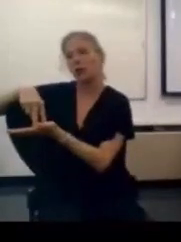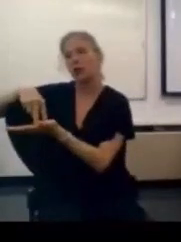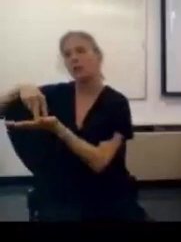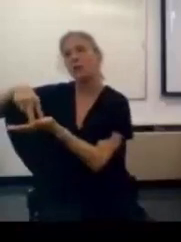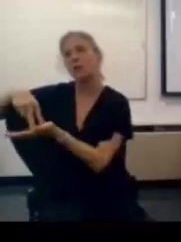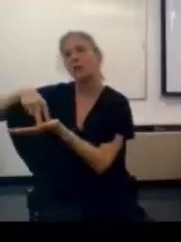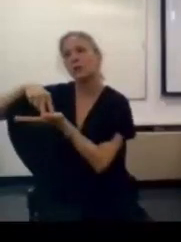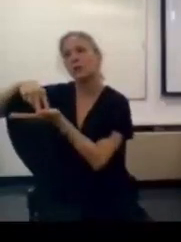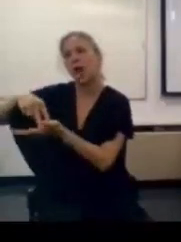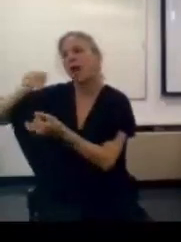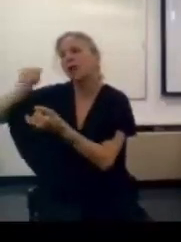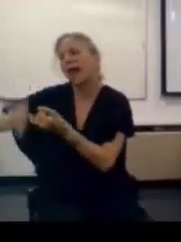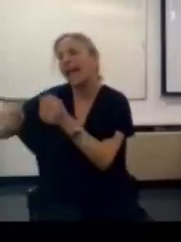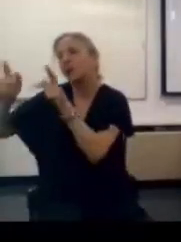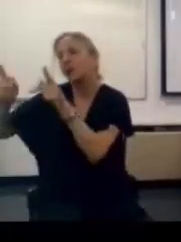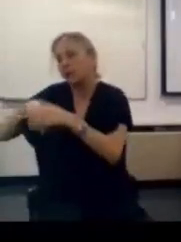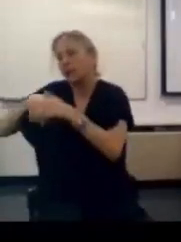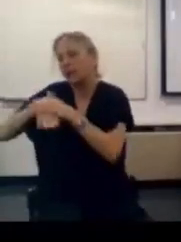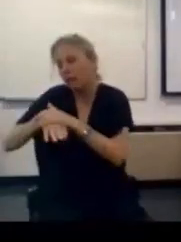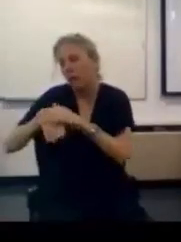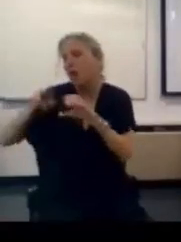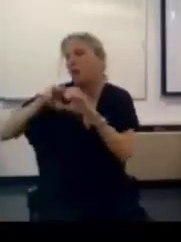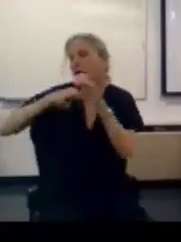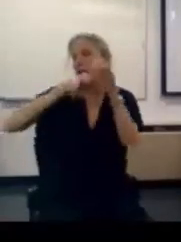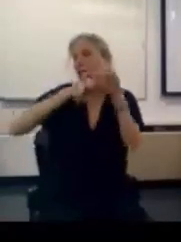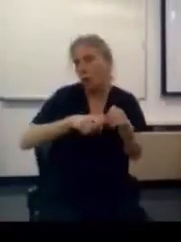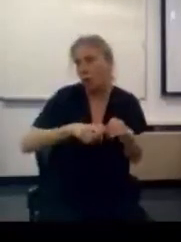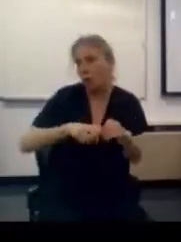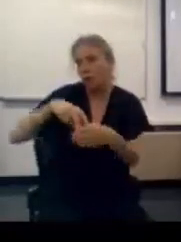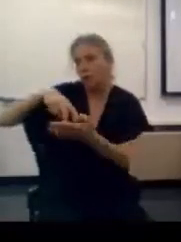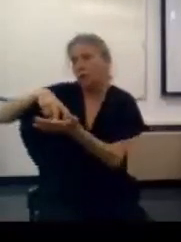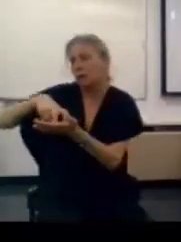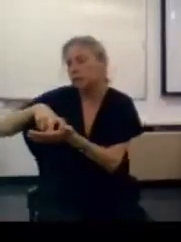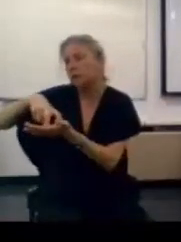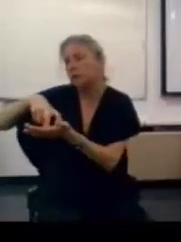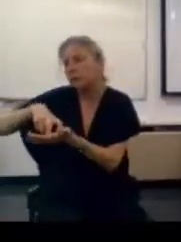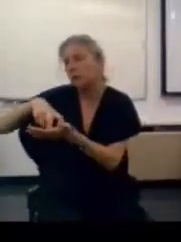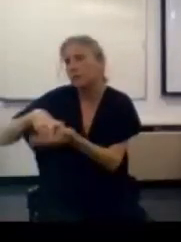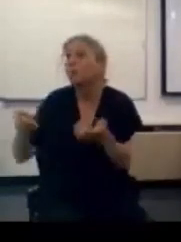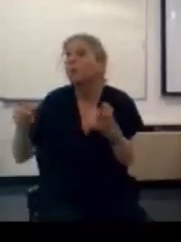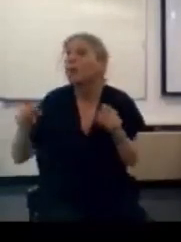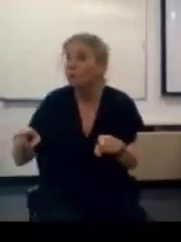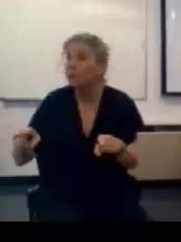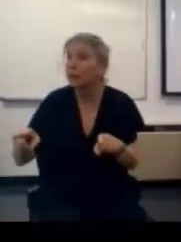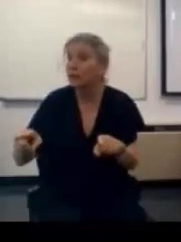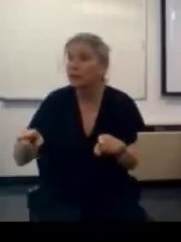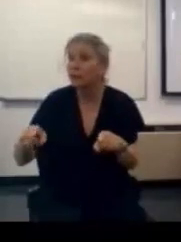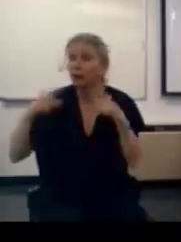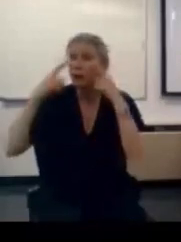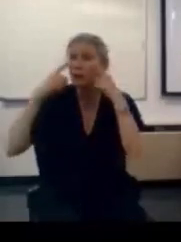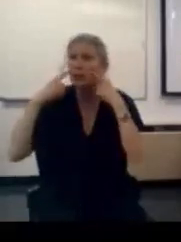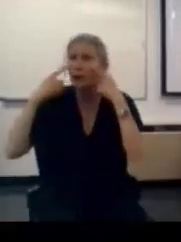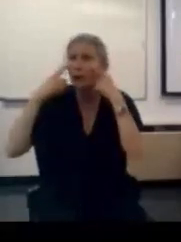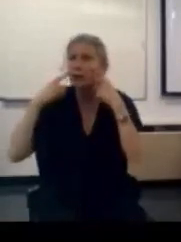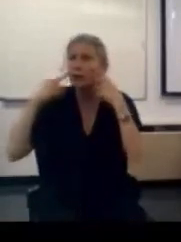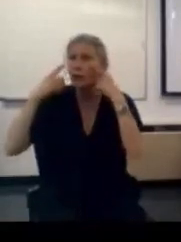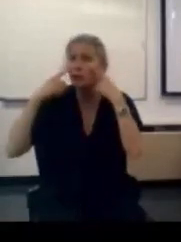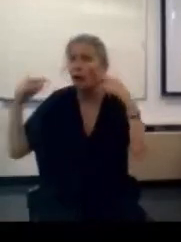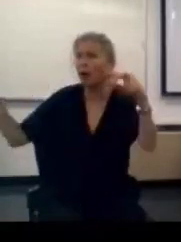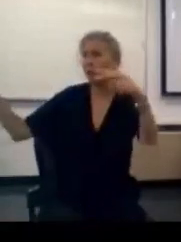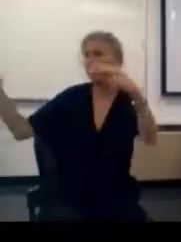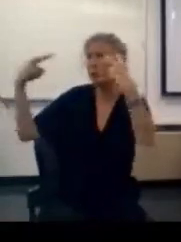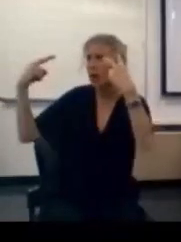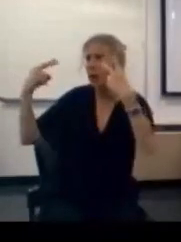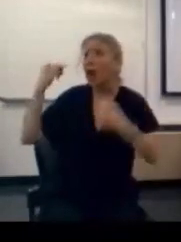made me stand there. And I was the last person to board the plane. So what ended up happening, which is something that never happened to me in my whole life,